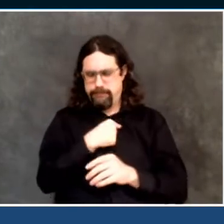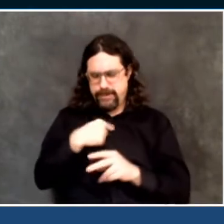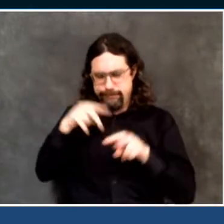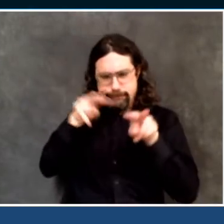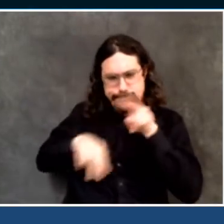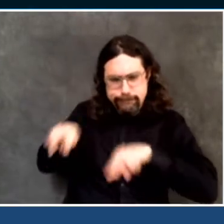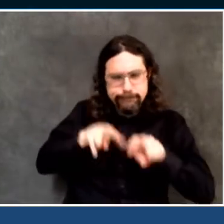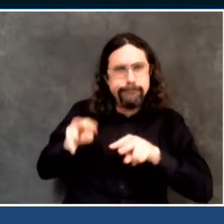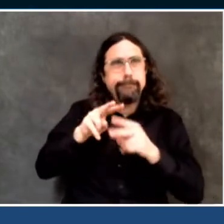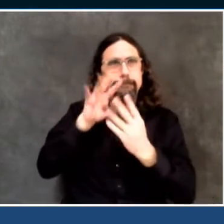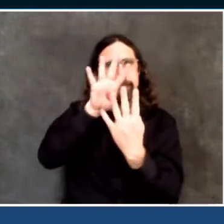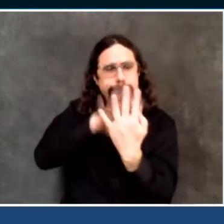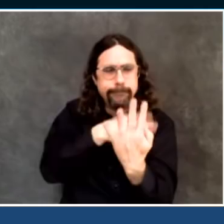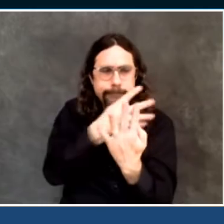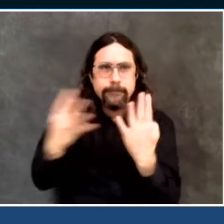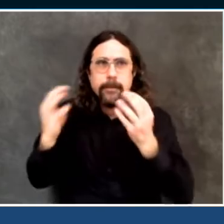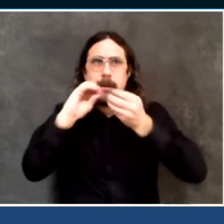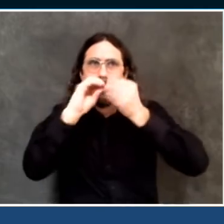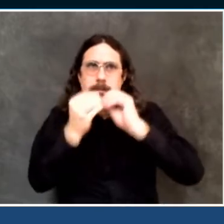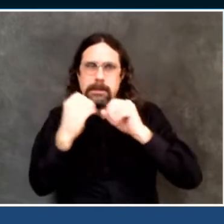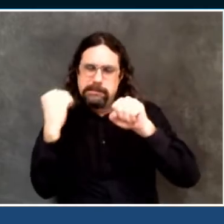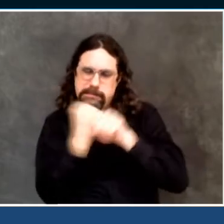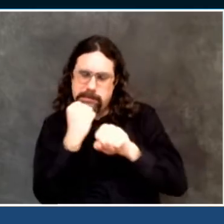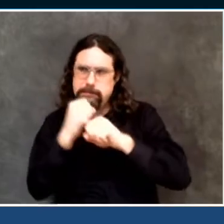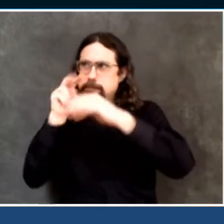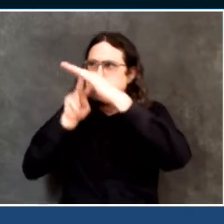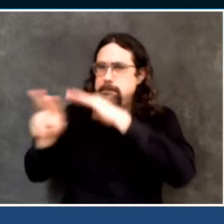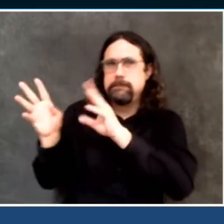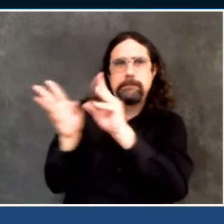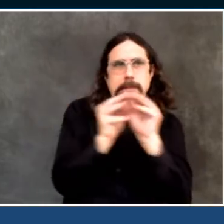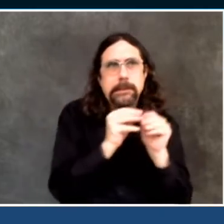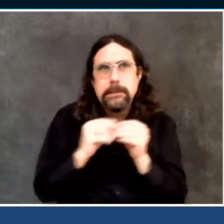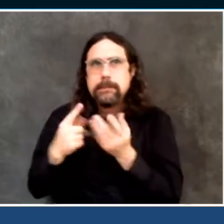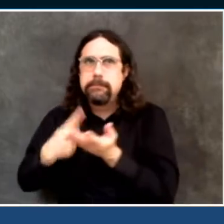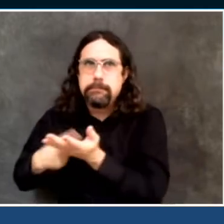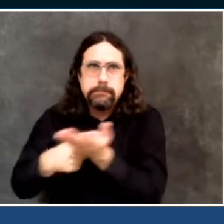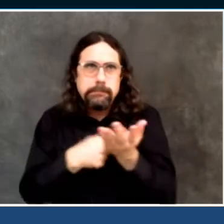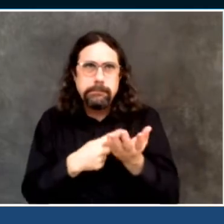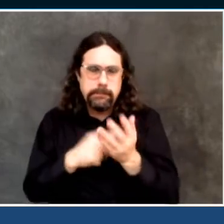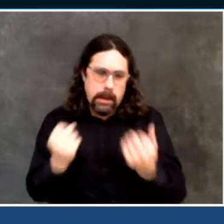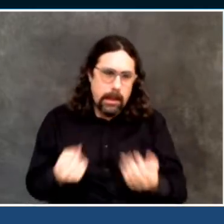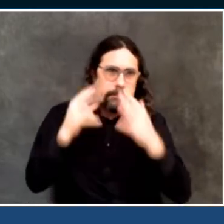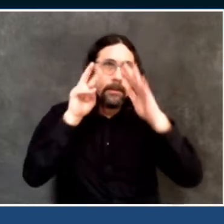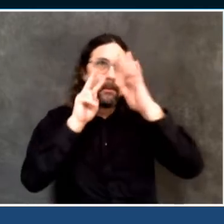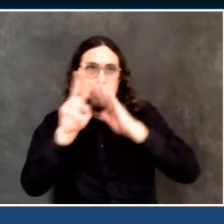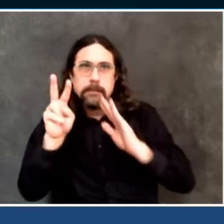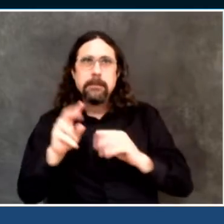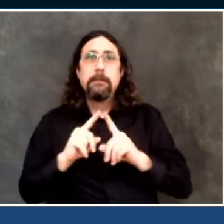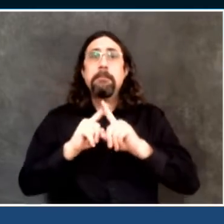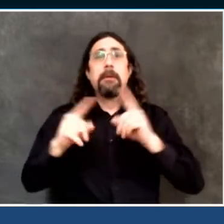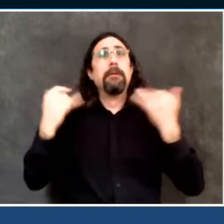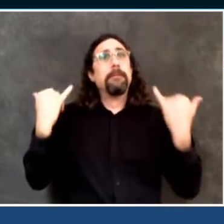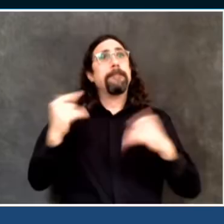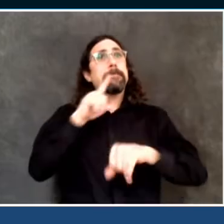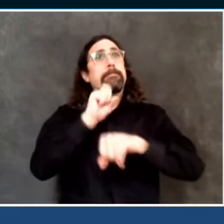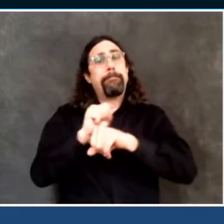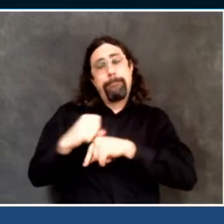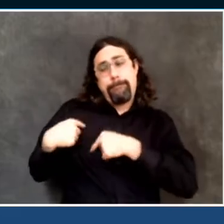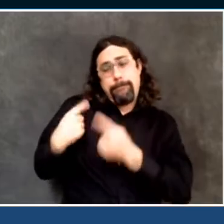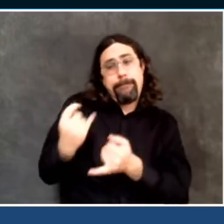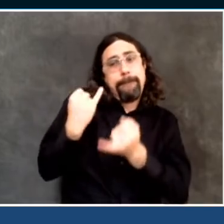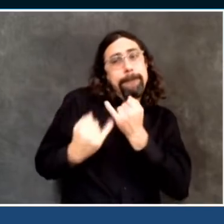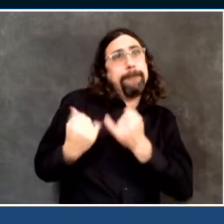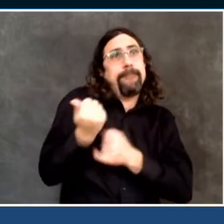seen fewer ventilators needed than were projected. And that's very, very important. We expected a